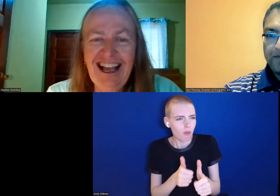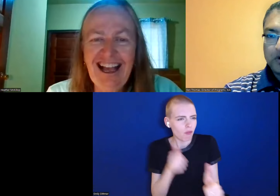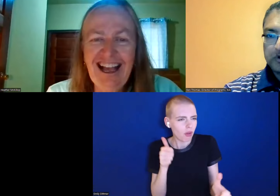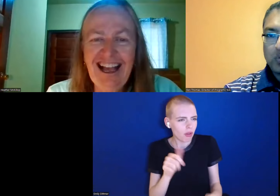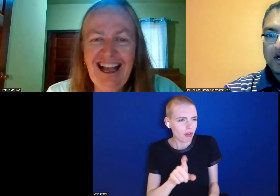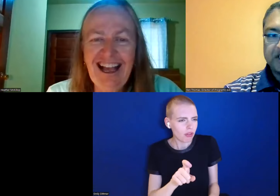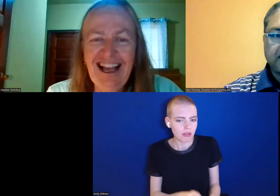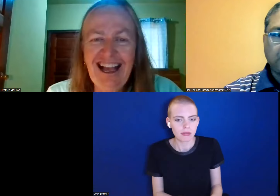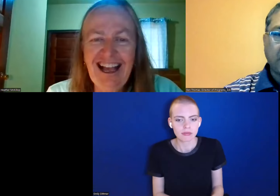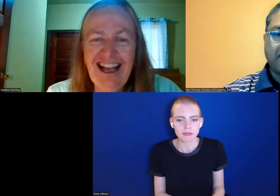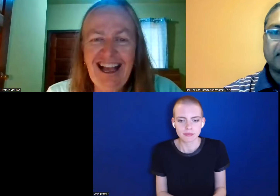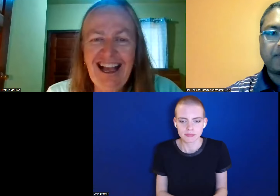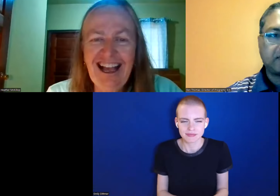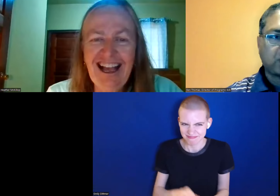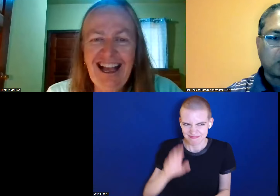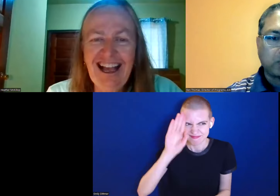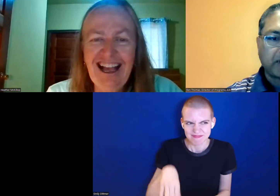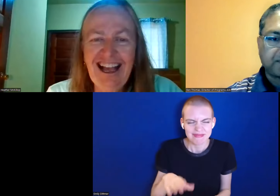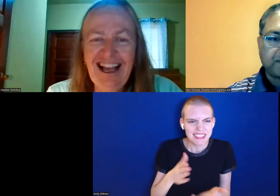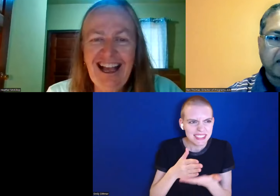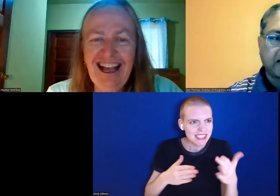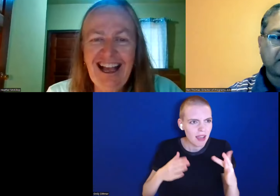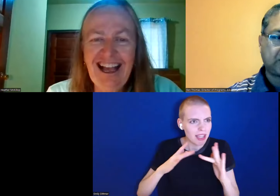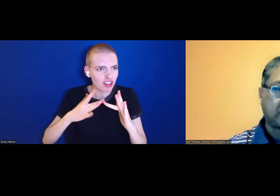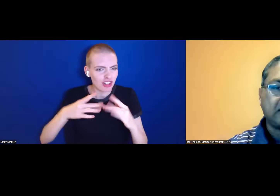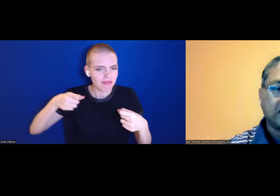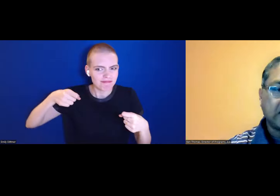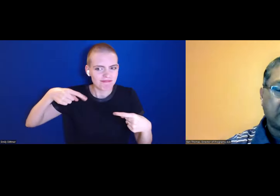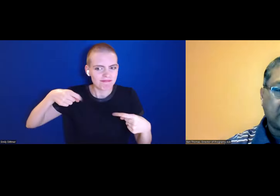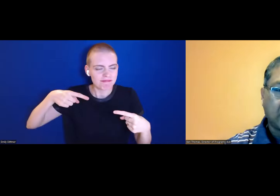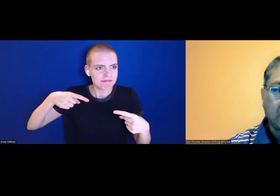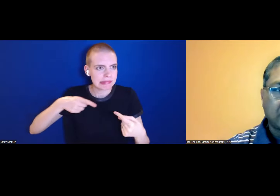All right, for the folks watching, I think we're having a little bit of trouble with the connection.